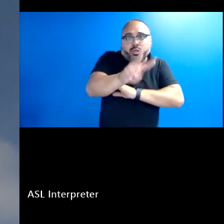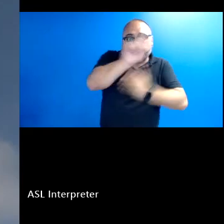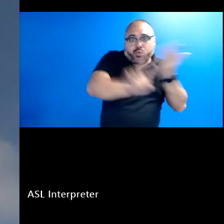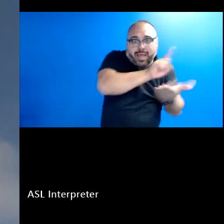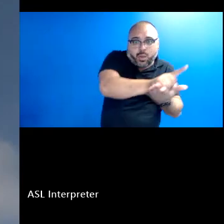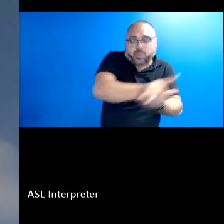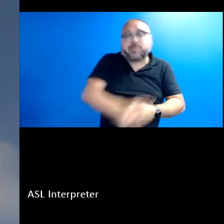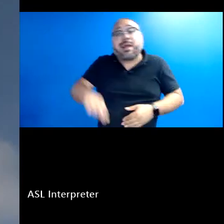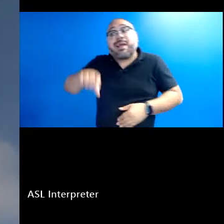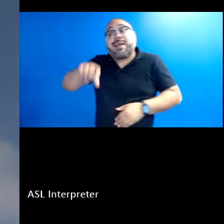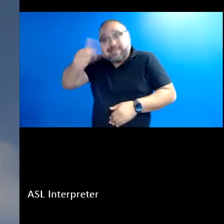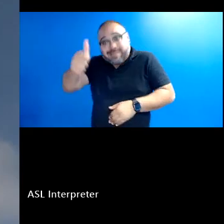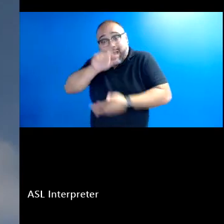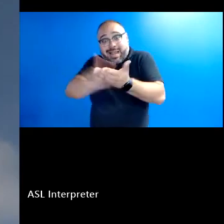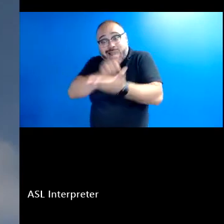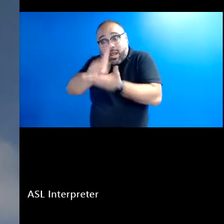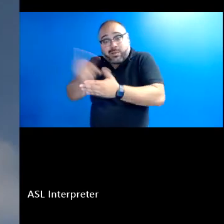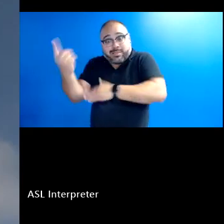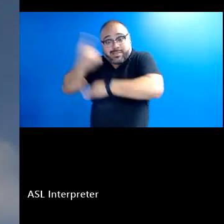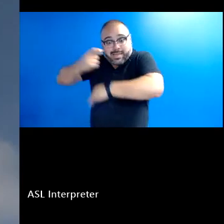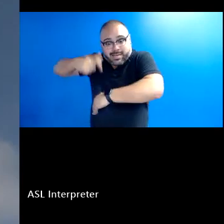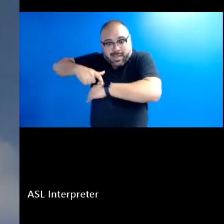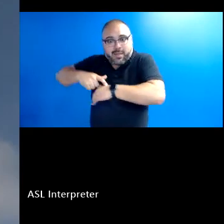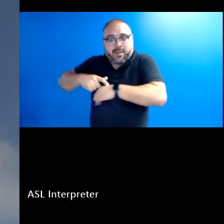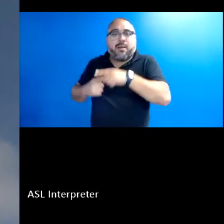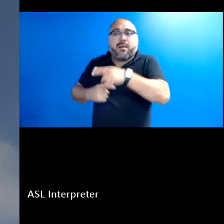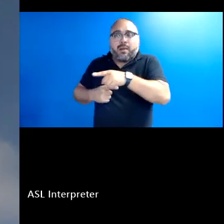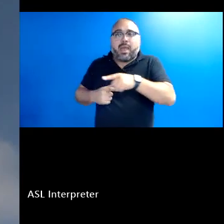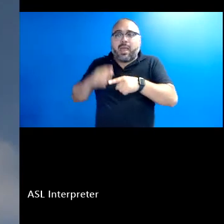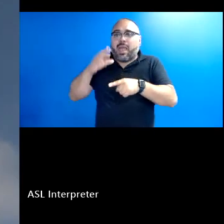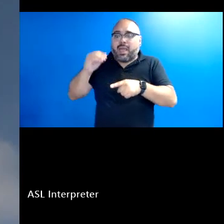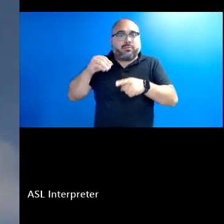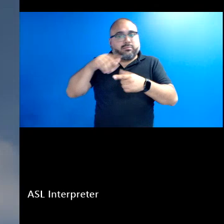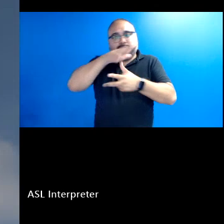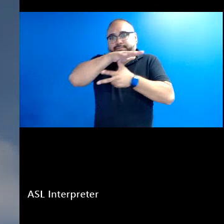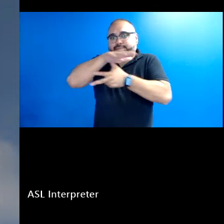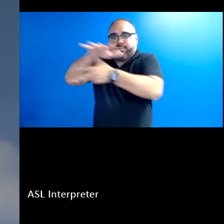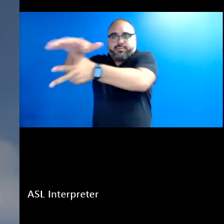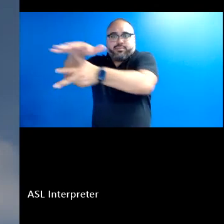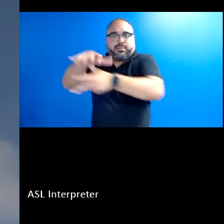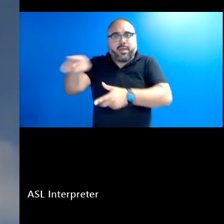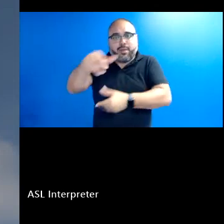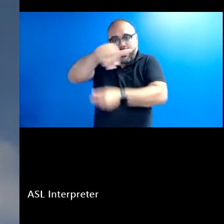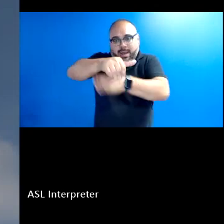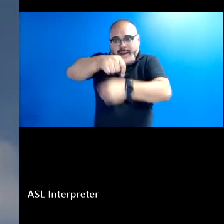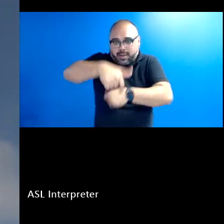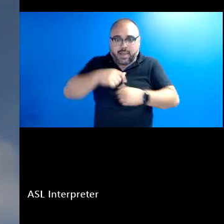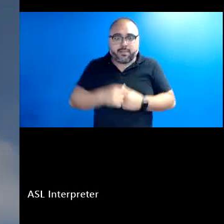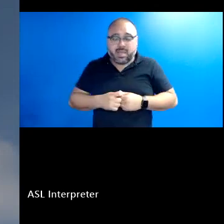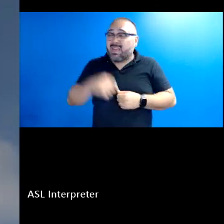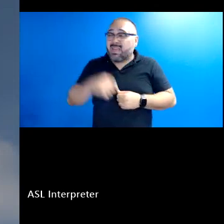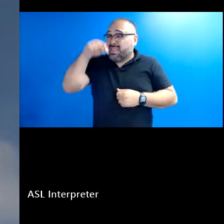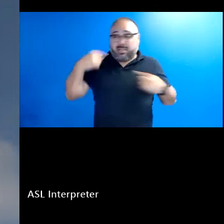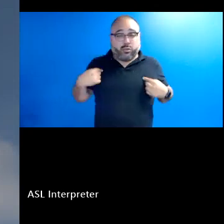there's a Chinook that is associated with them that spent 54% of its time up in the air at night. And this has been very